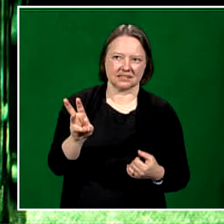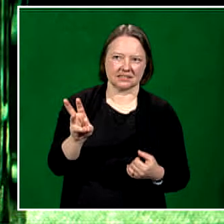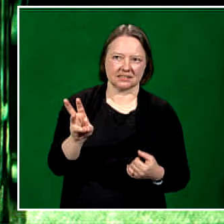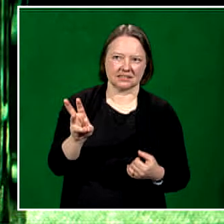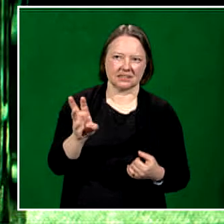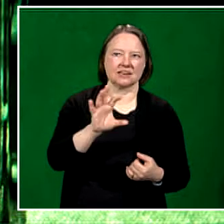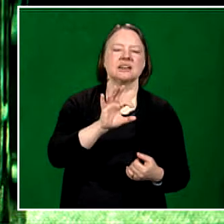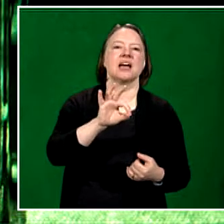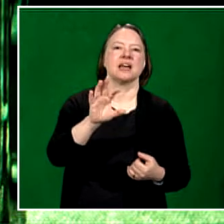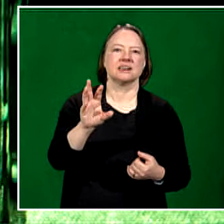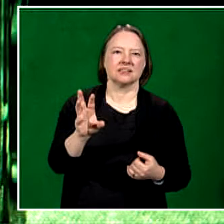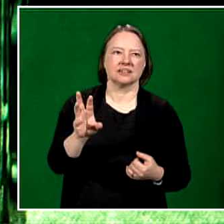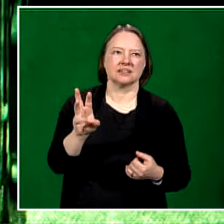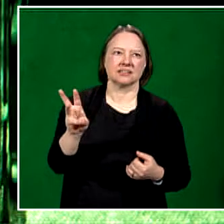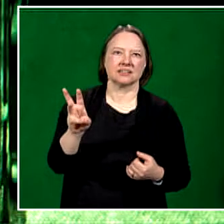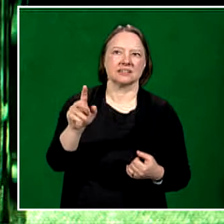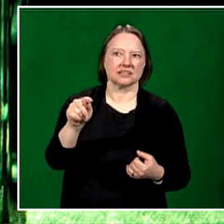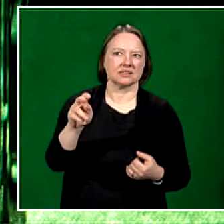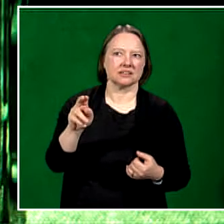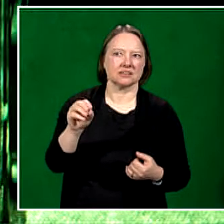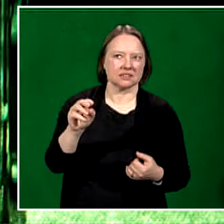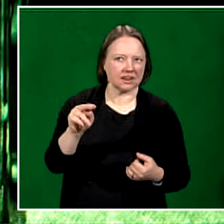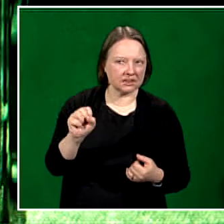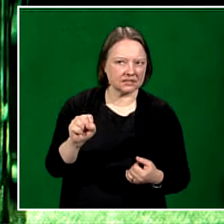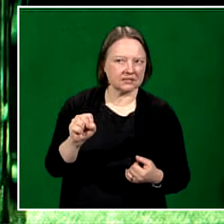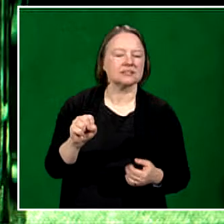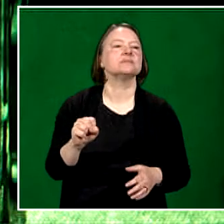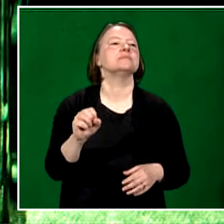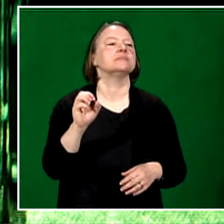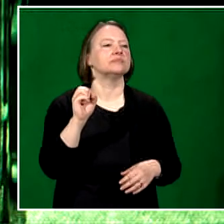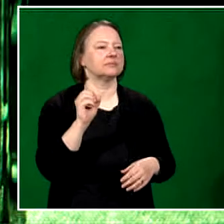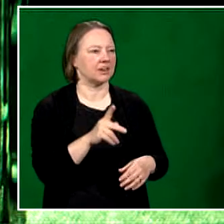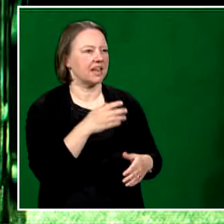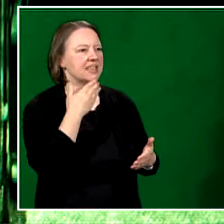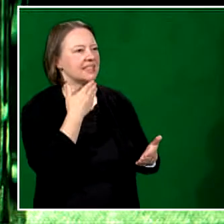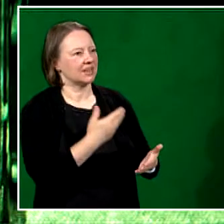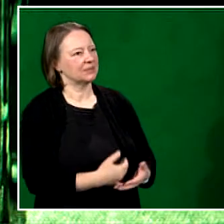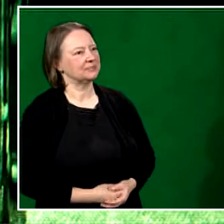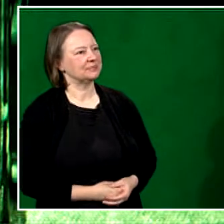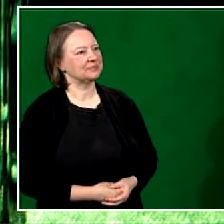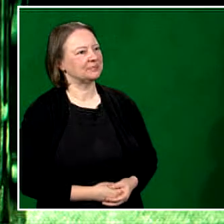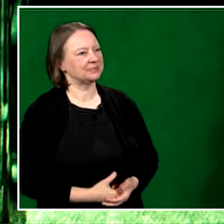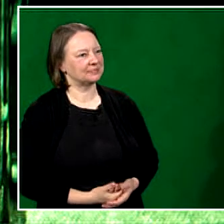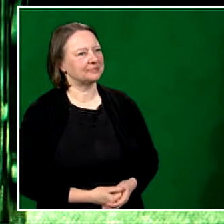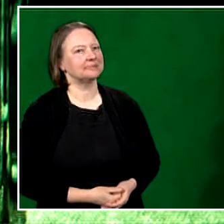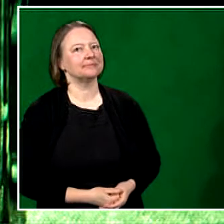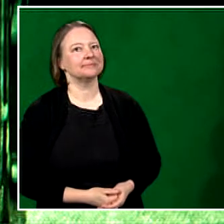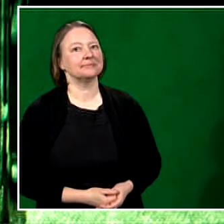tons. Got it. Okay. Yeah. So, okay. Thank you.